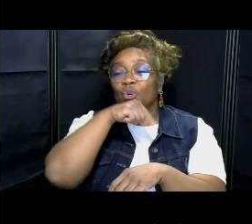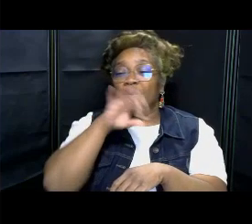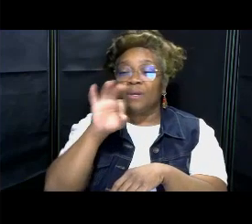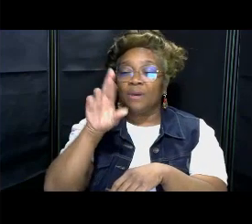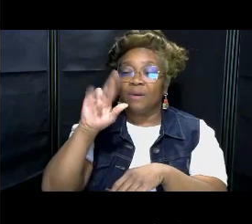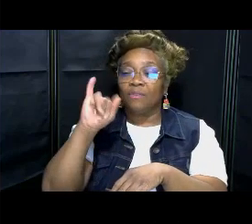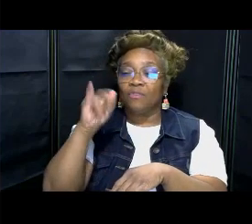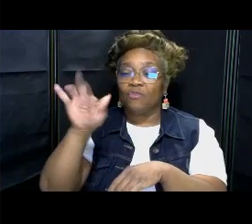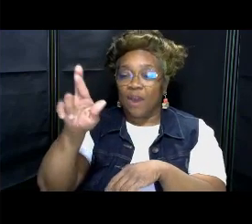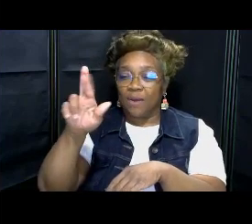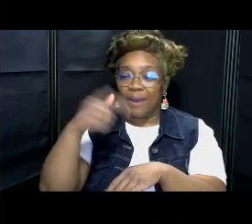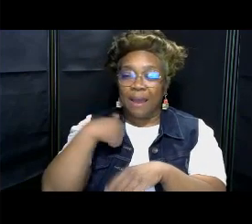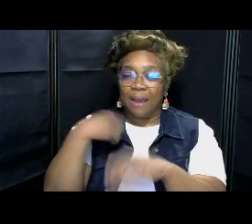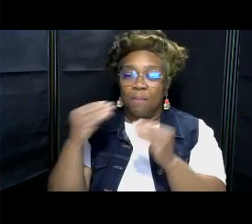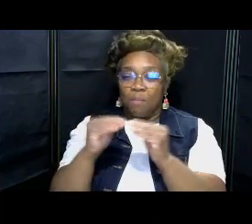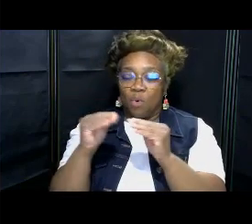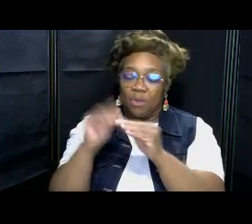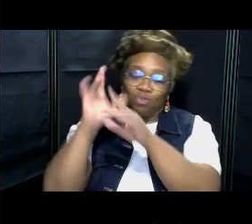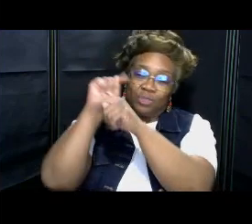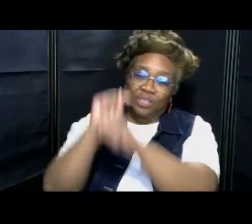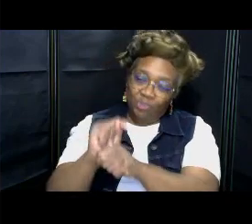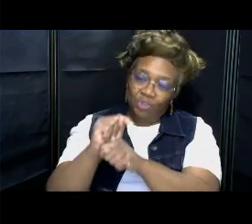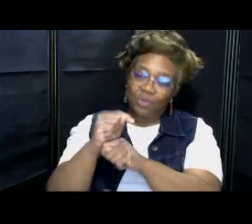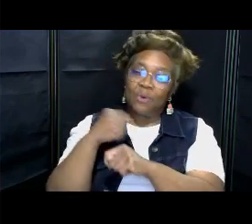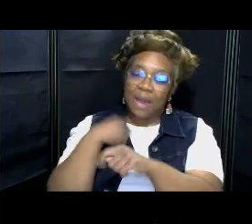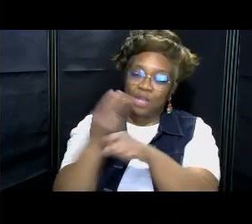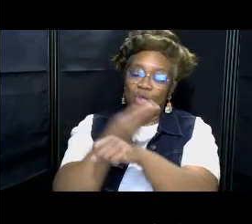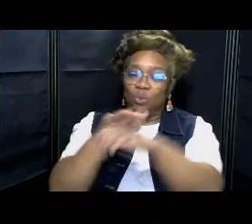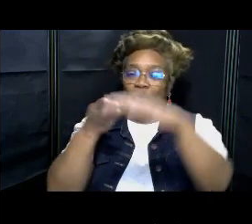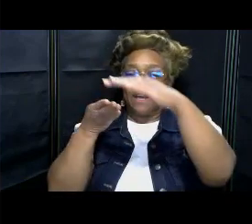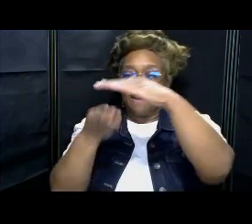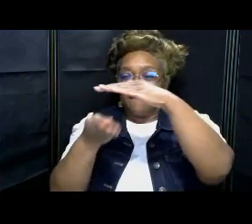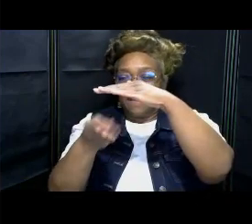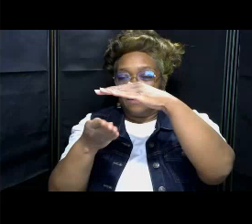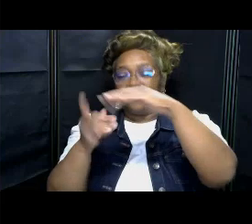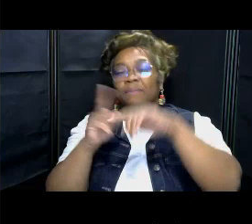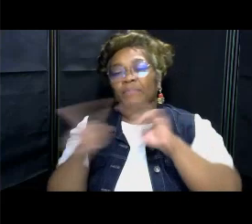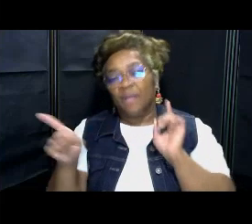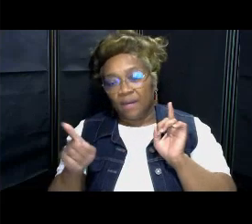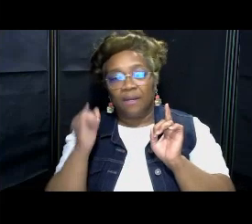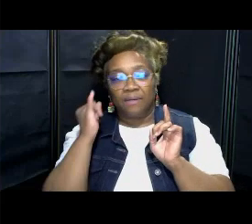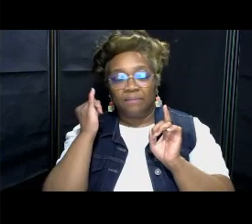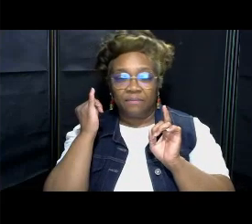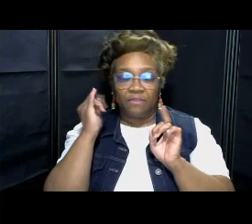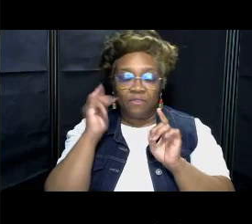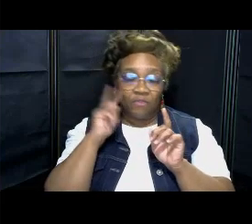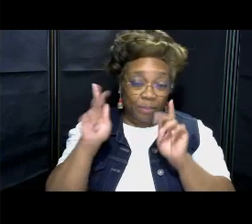but those particular precautions should be in place if you decide to use a turkey fryer.